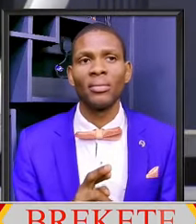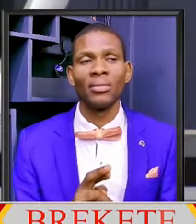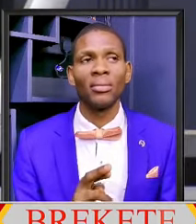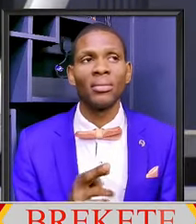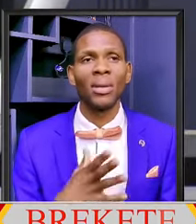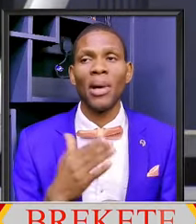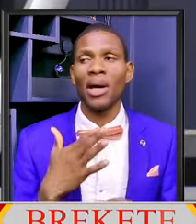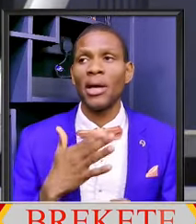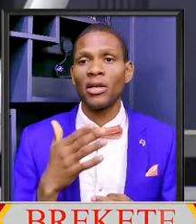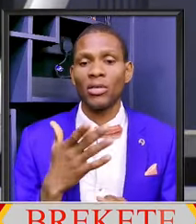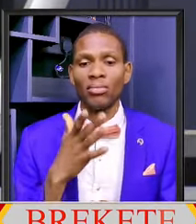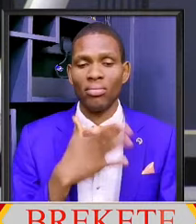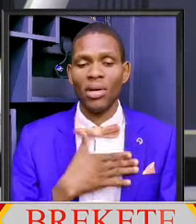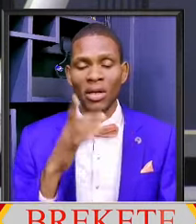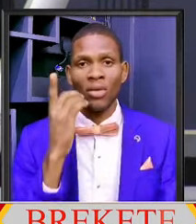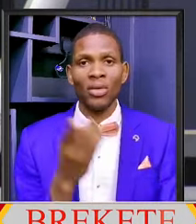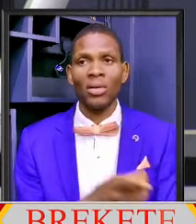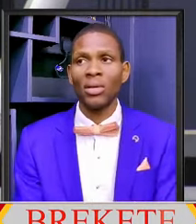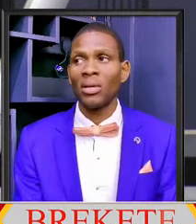My daughter,